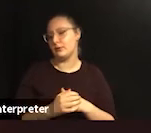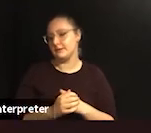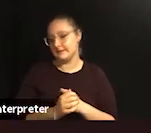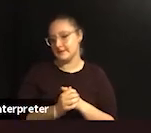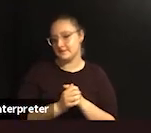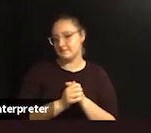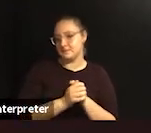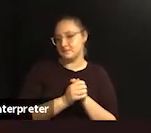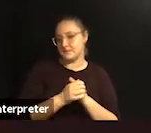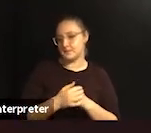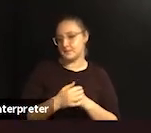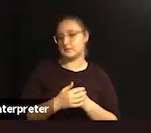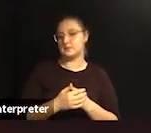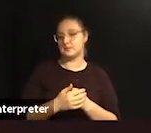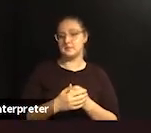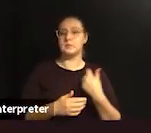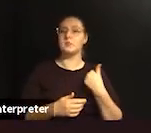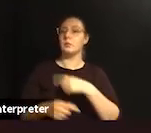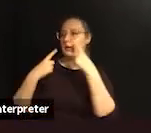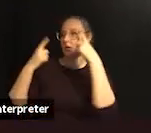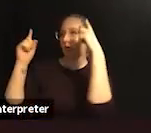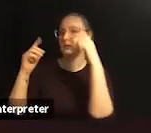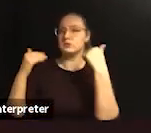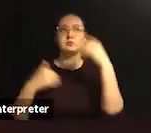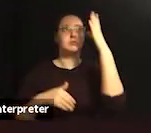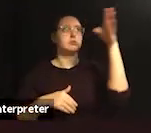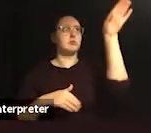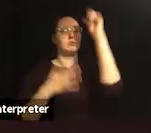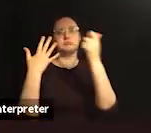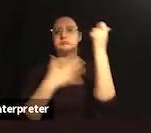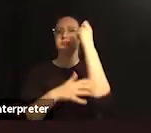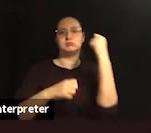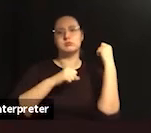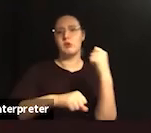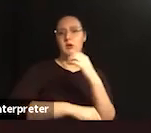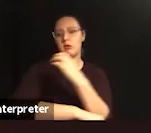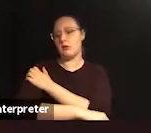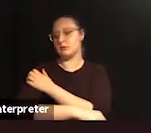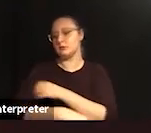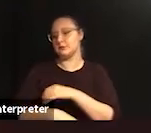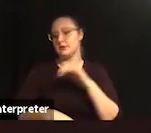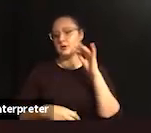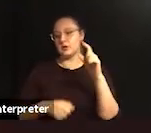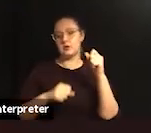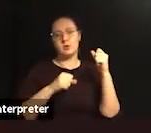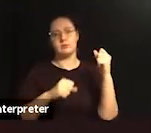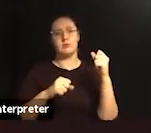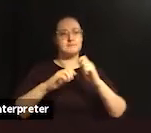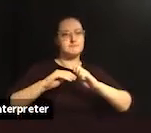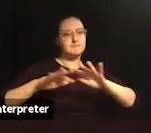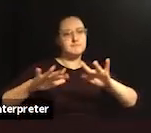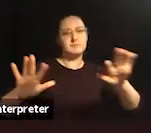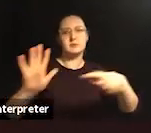Claim you, Holy Lord, glorious in power. Your mighty works reveal your wisdom and love. You formed us in your own